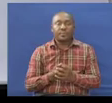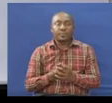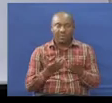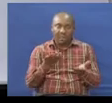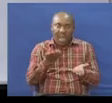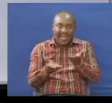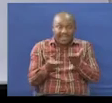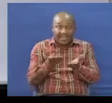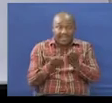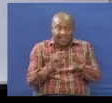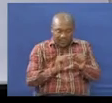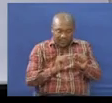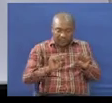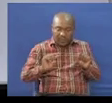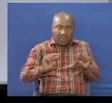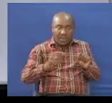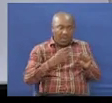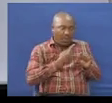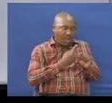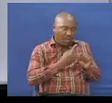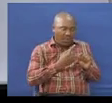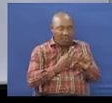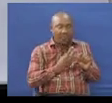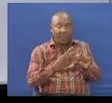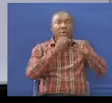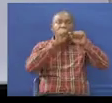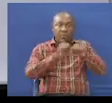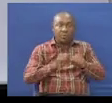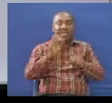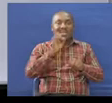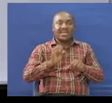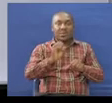at least one of the two numbers should be 0.